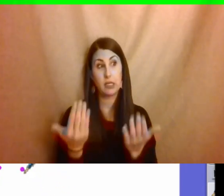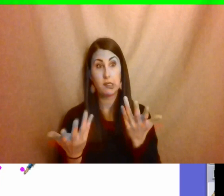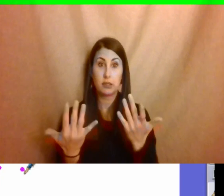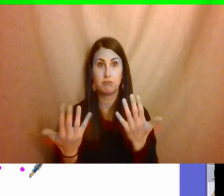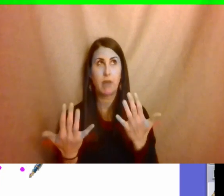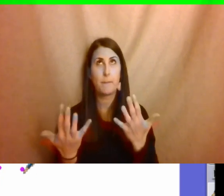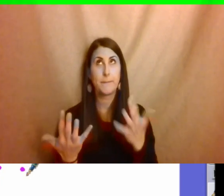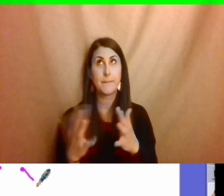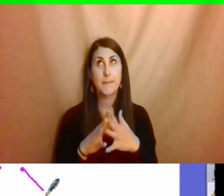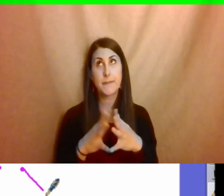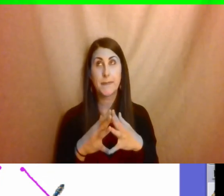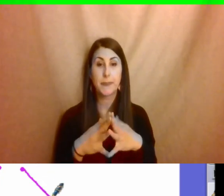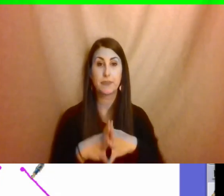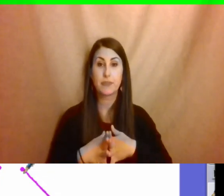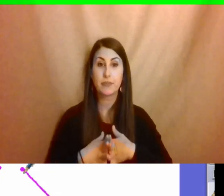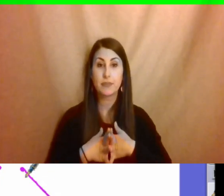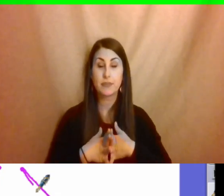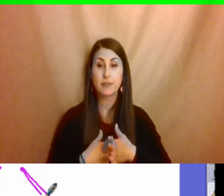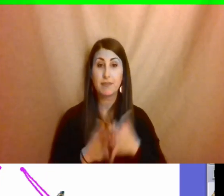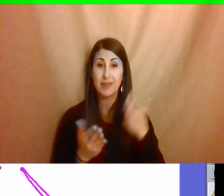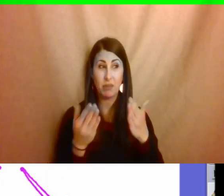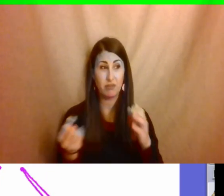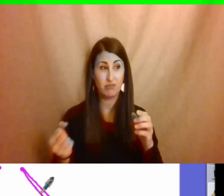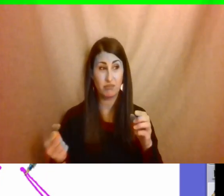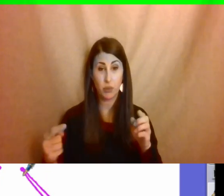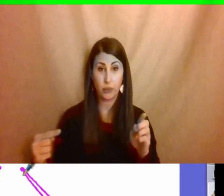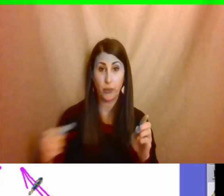maybe over here. Let's see if that will make a difference.